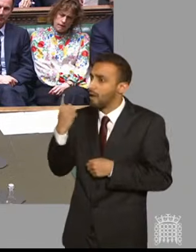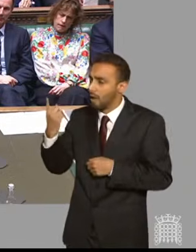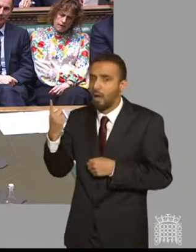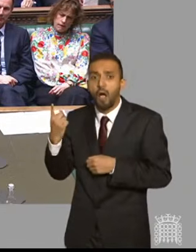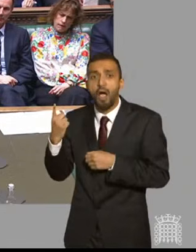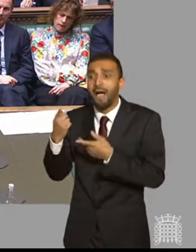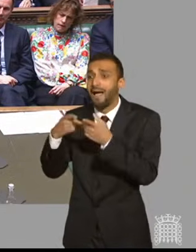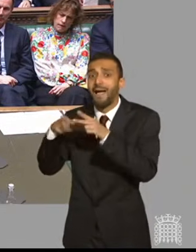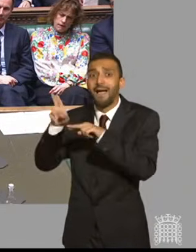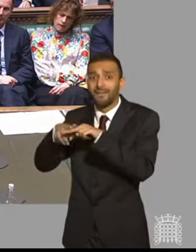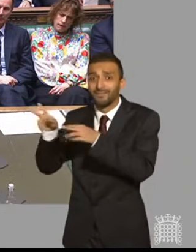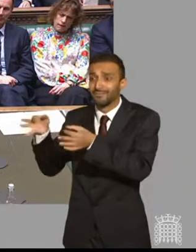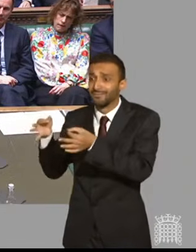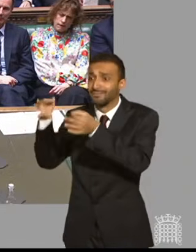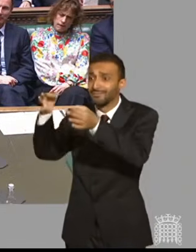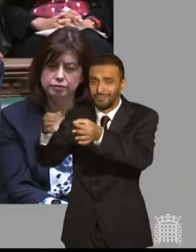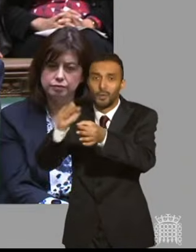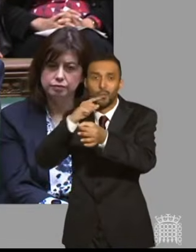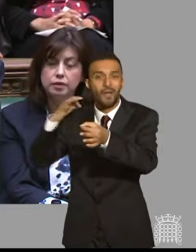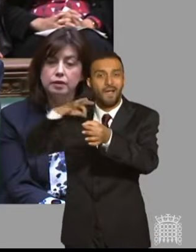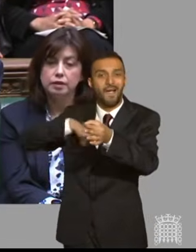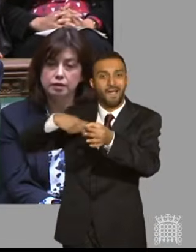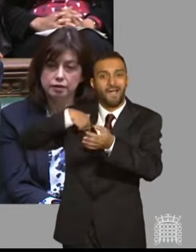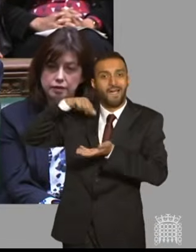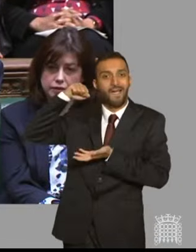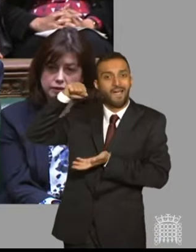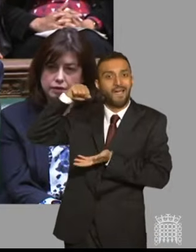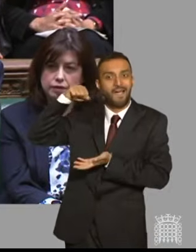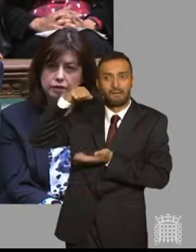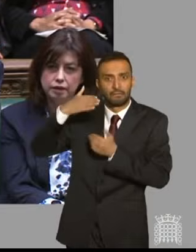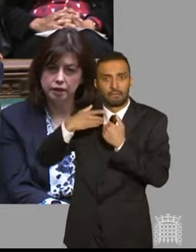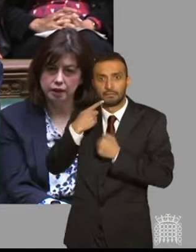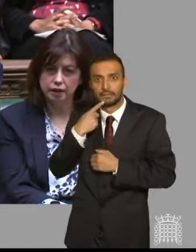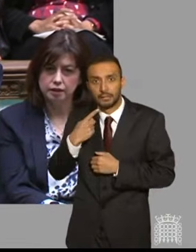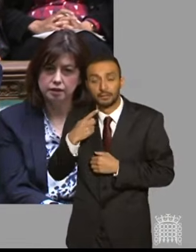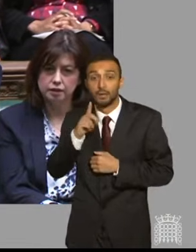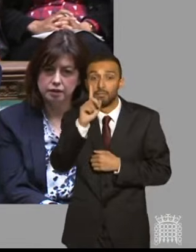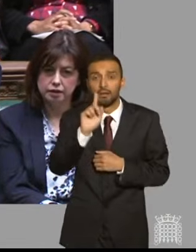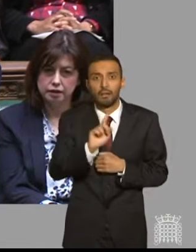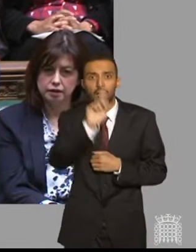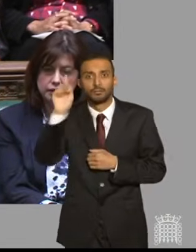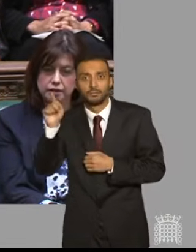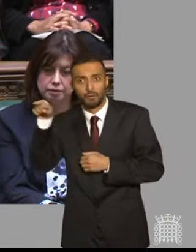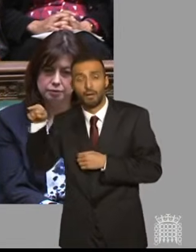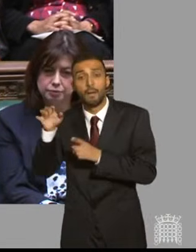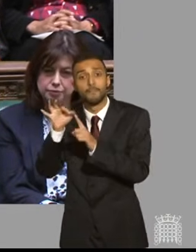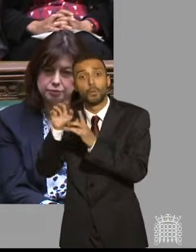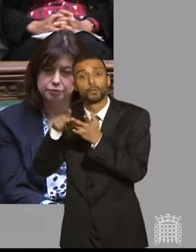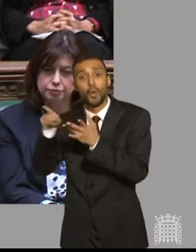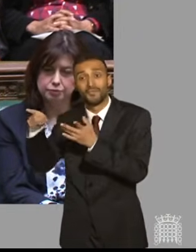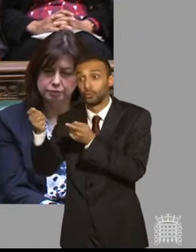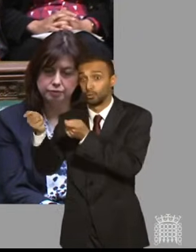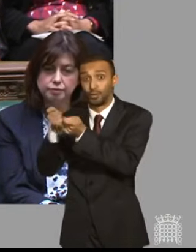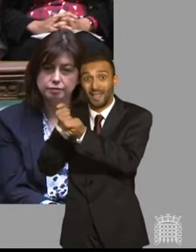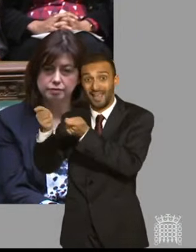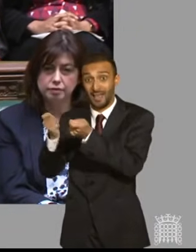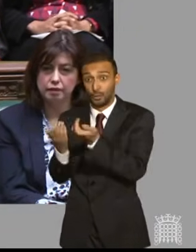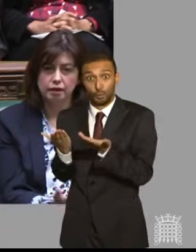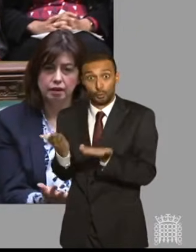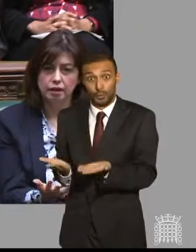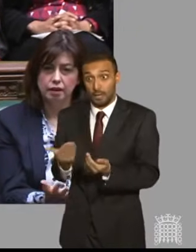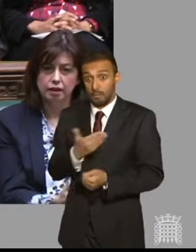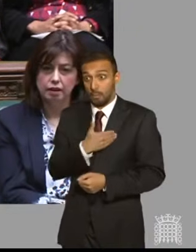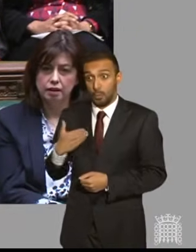former Post Office chair this morning appears to directly contradict that. And I